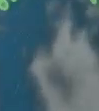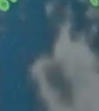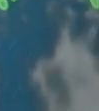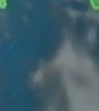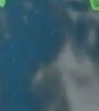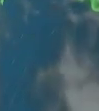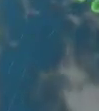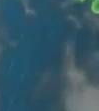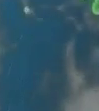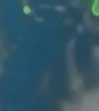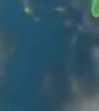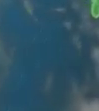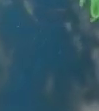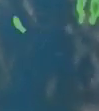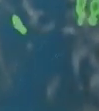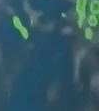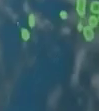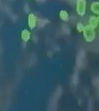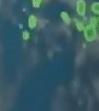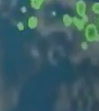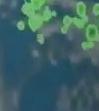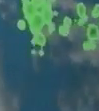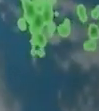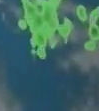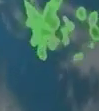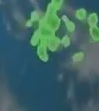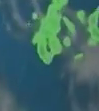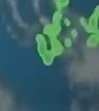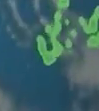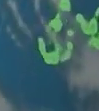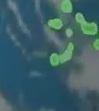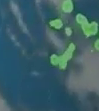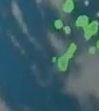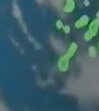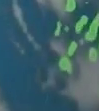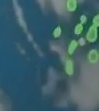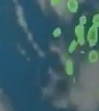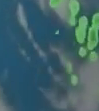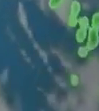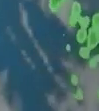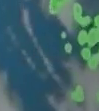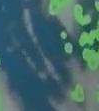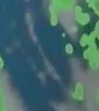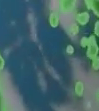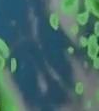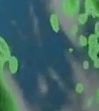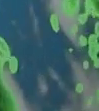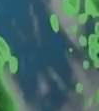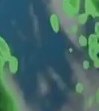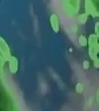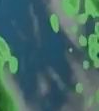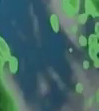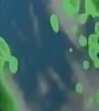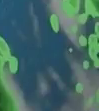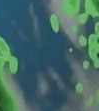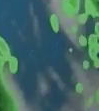front introducing rainy weather by mid-morning into the southwest coastline. We will also see isolated showers over the eastern areas. Then in the afternoon,